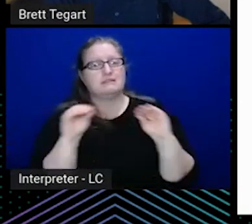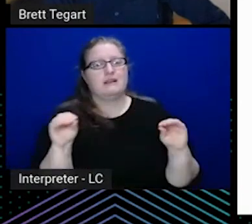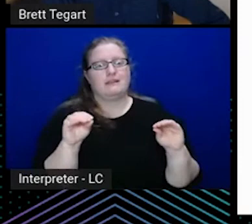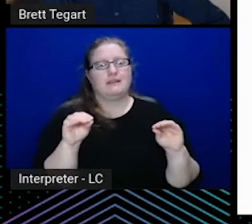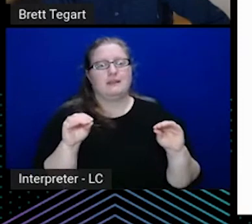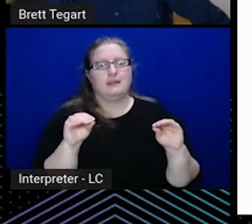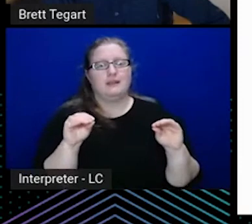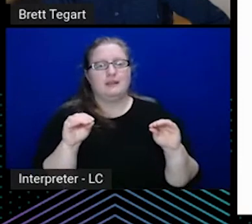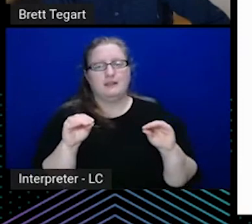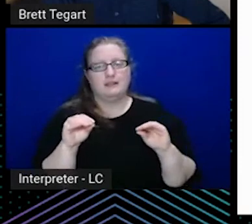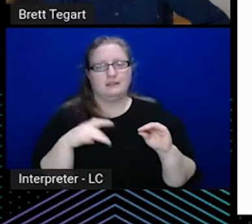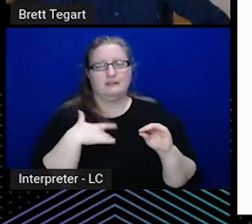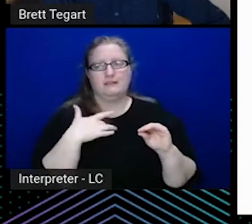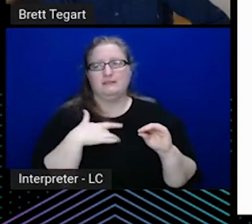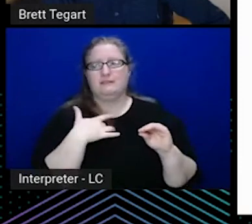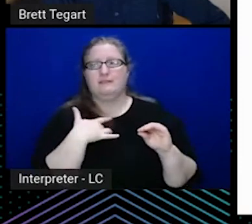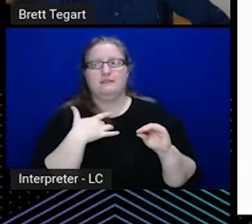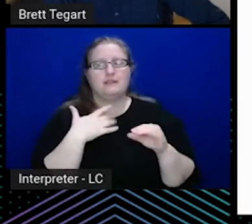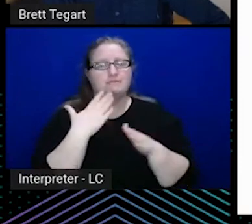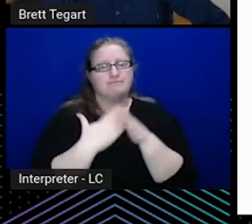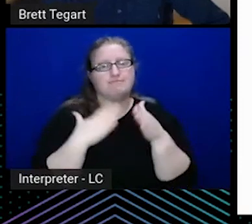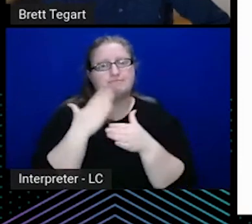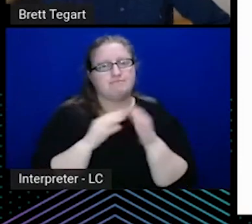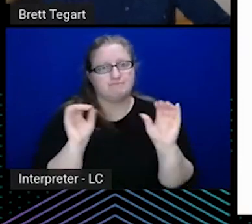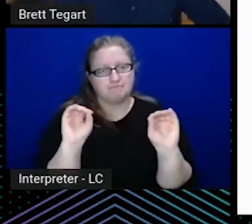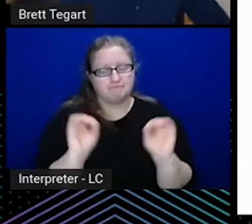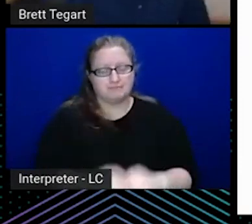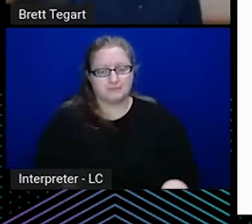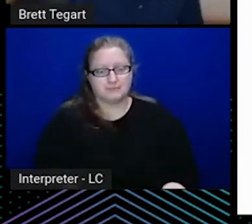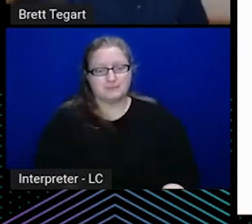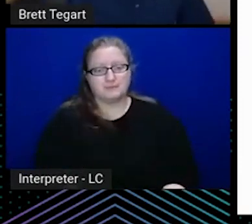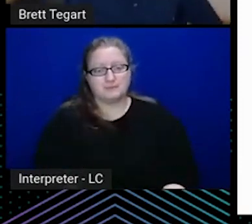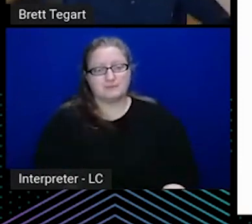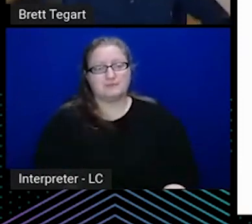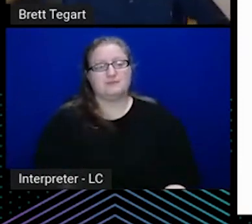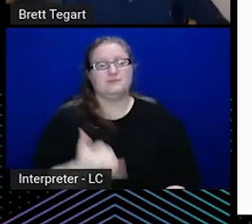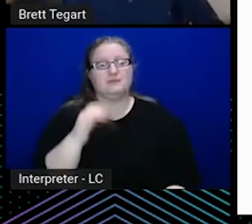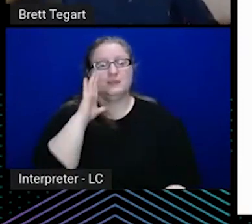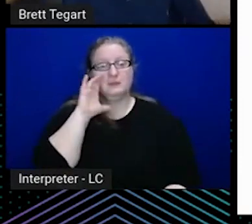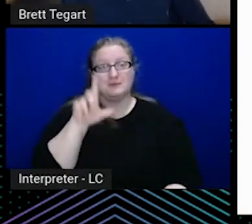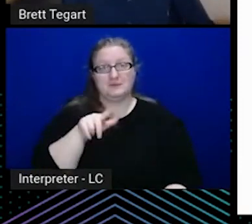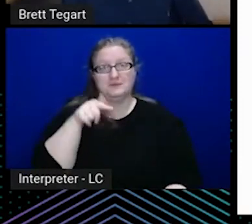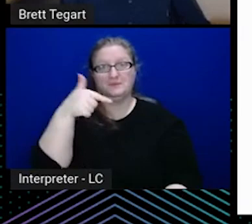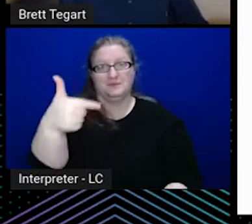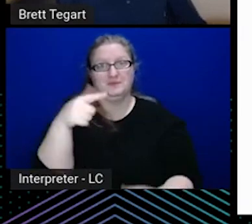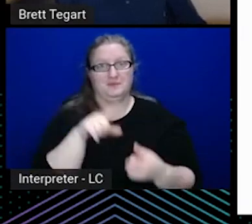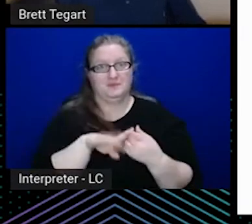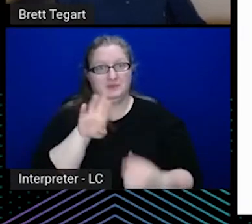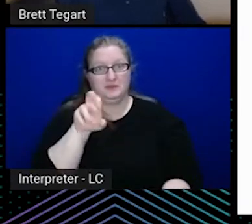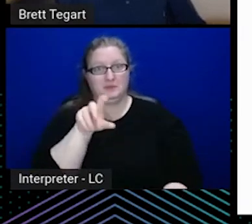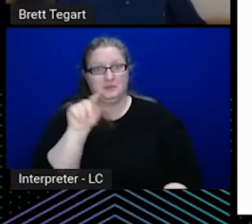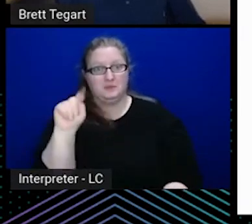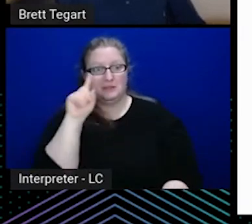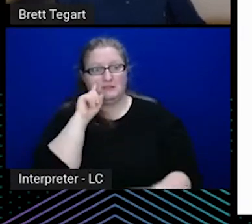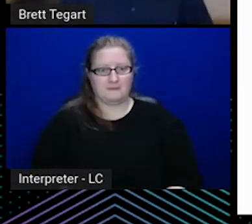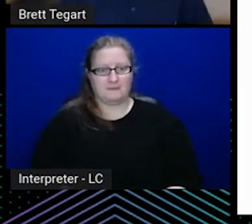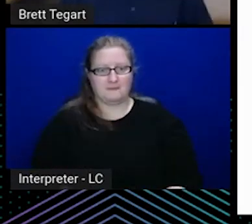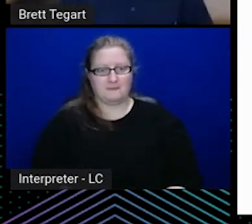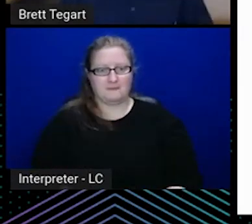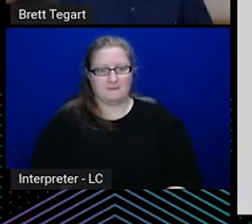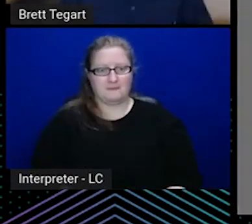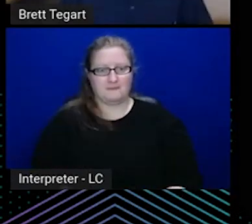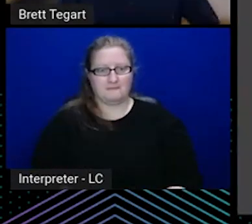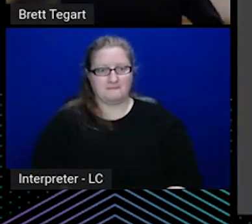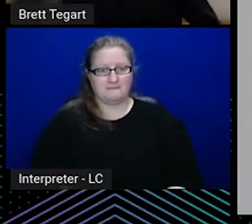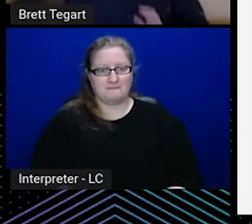do. Okay, so this is the point where I hand it off to Brett to dive into the technical aspect of the solution. All